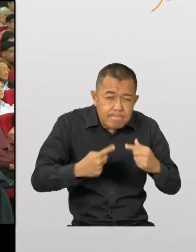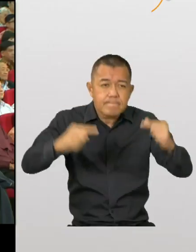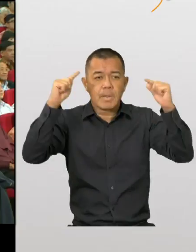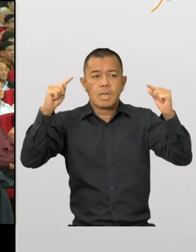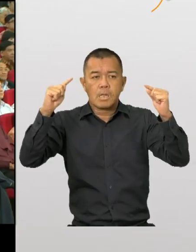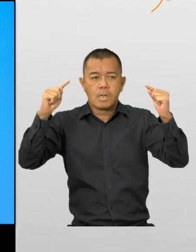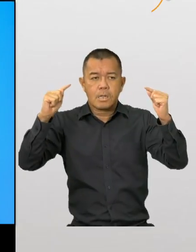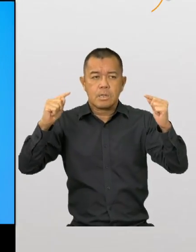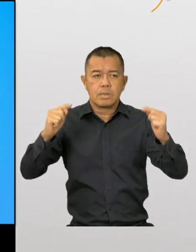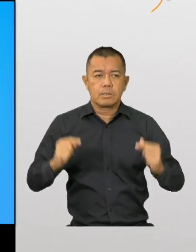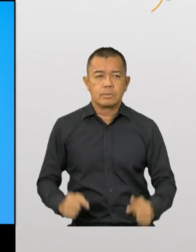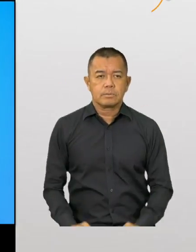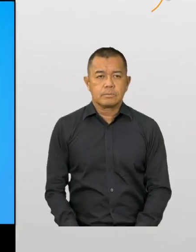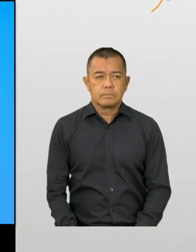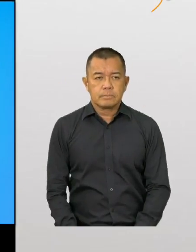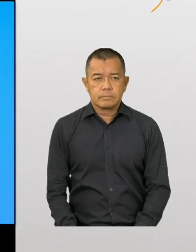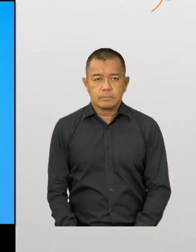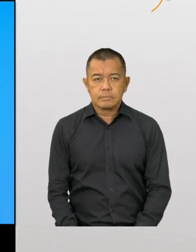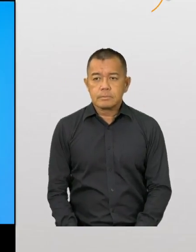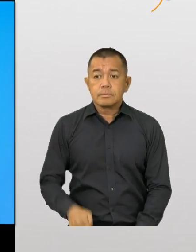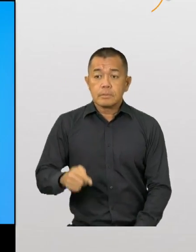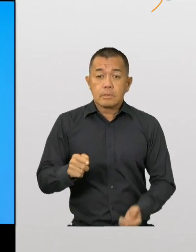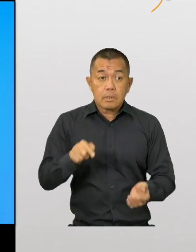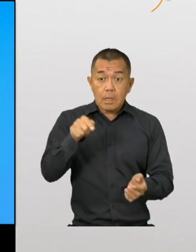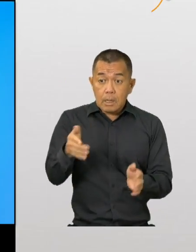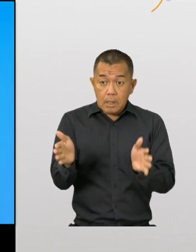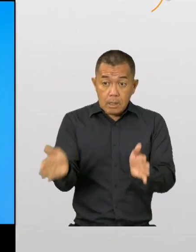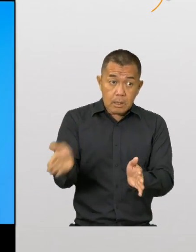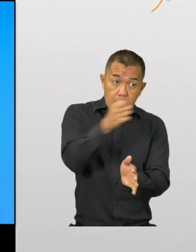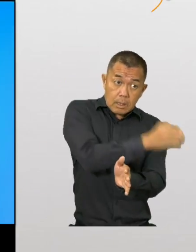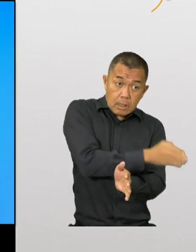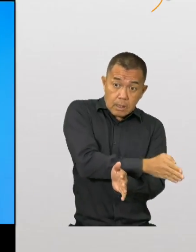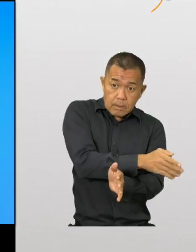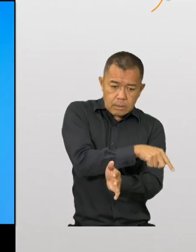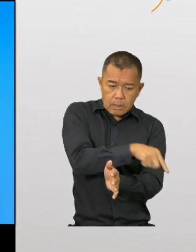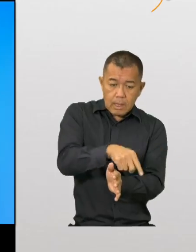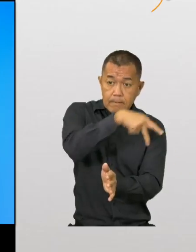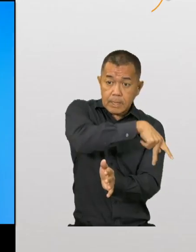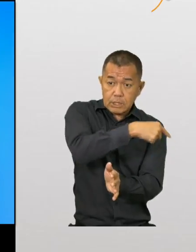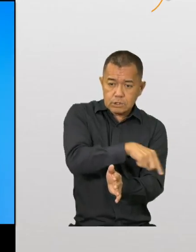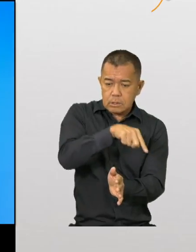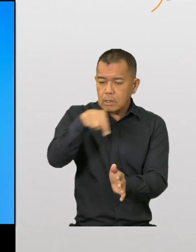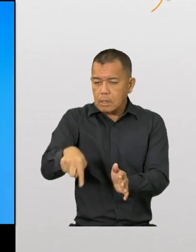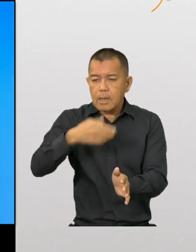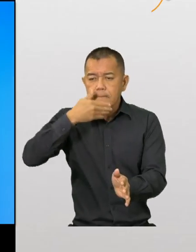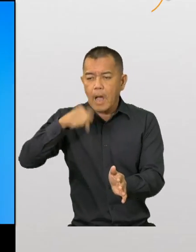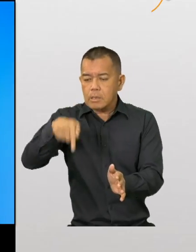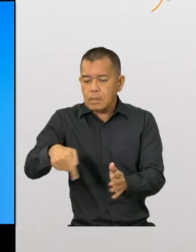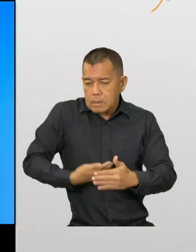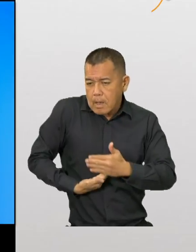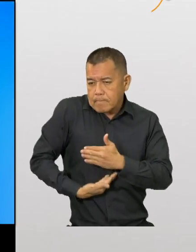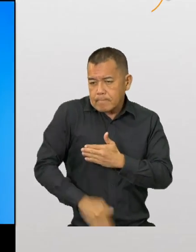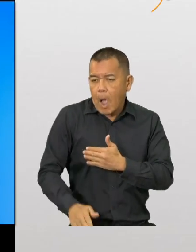Compared to the pioneer generation, the Merdeka generation are better off. They were born later, they benefited from an extra decade of economic